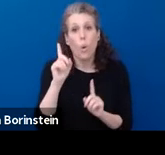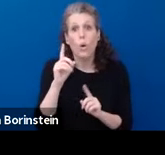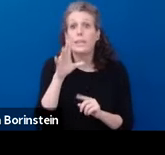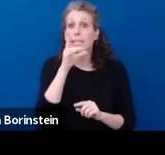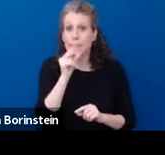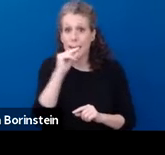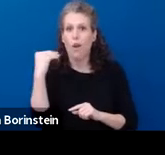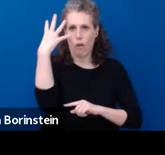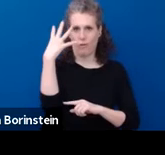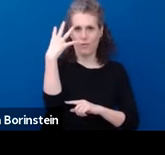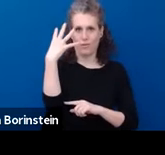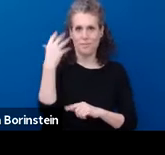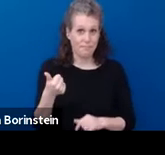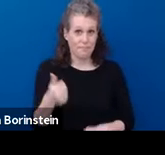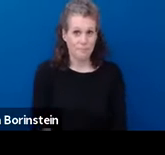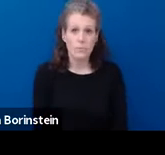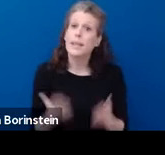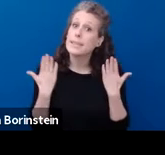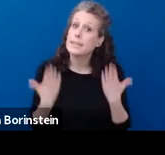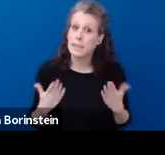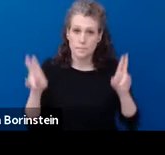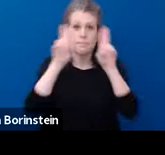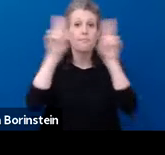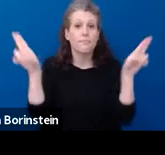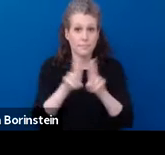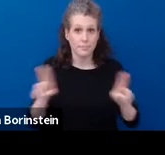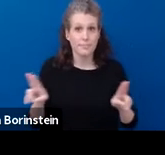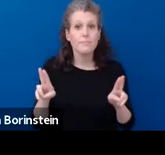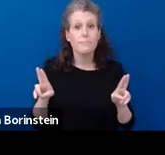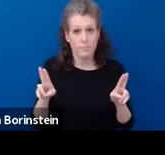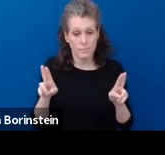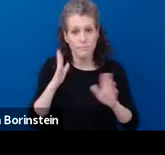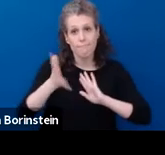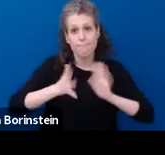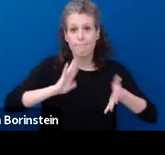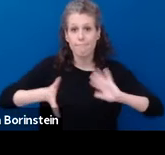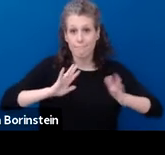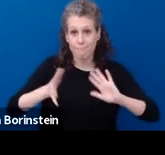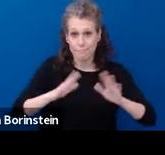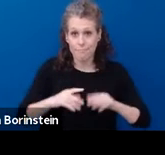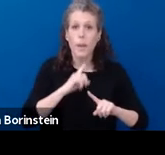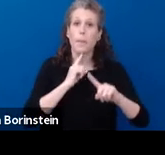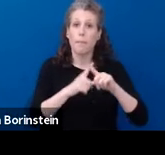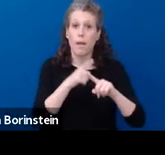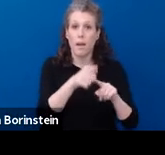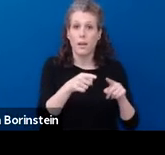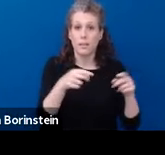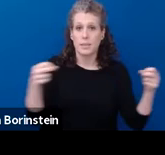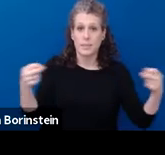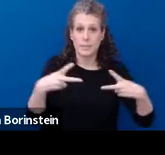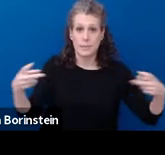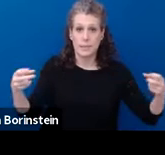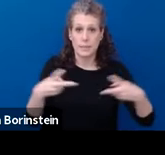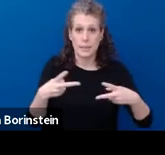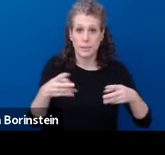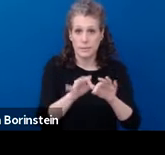we do today have international sign language in the plenary, and we also have live captions, which you can